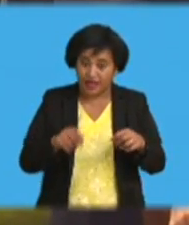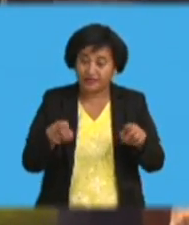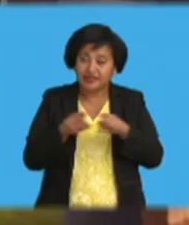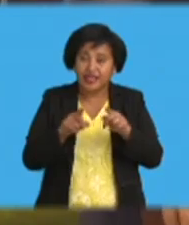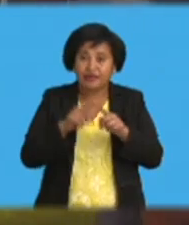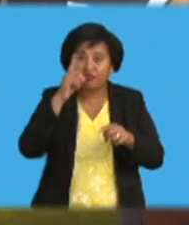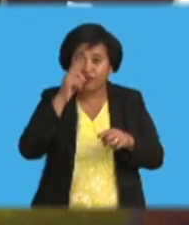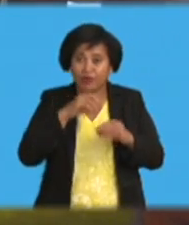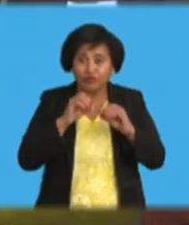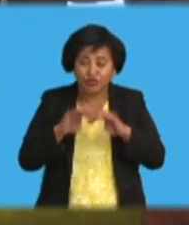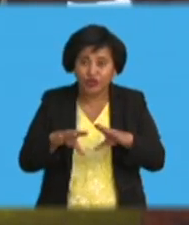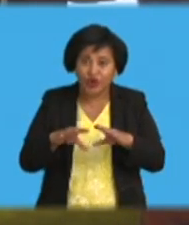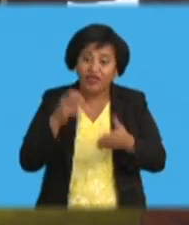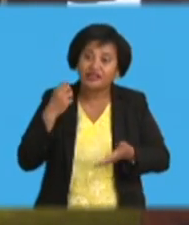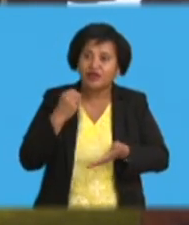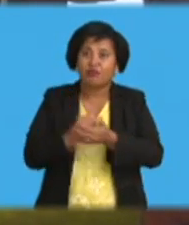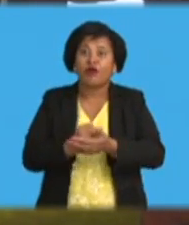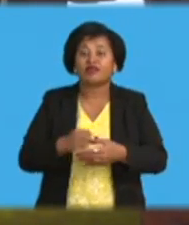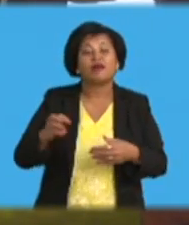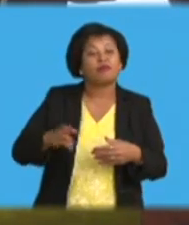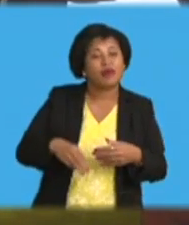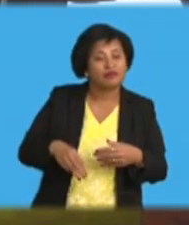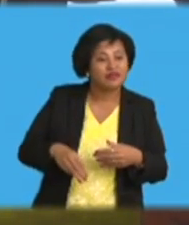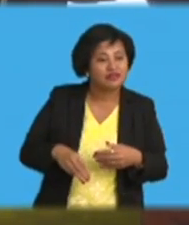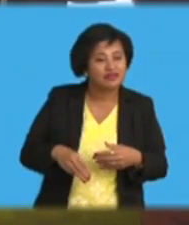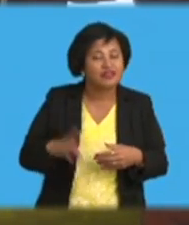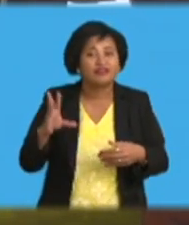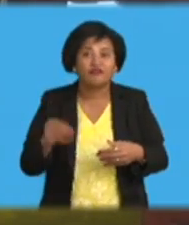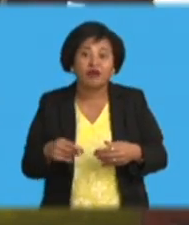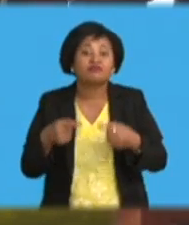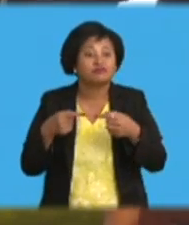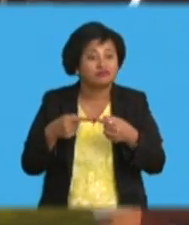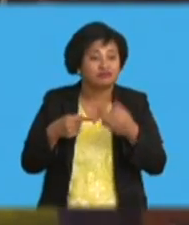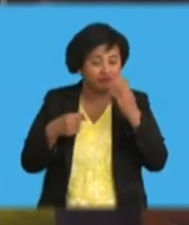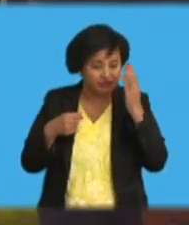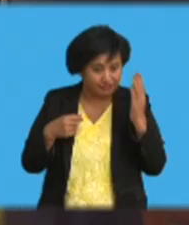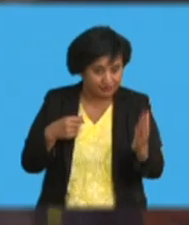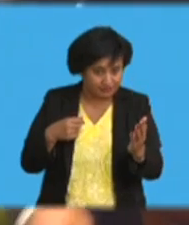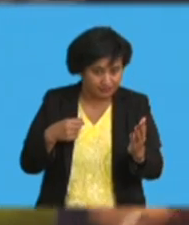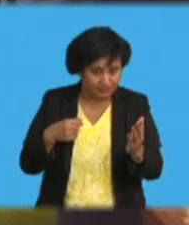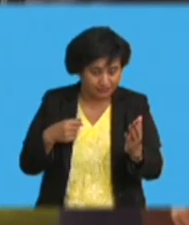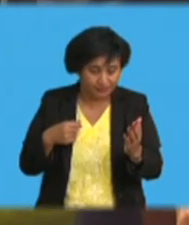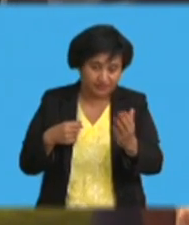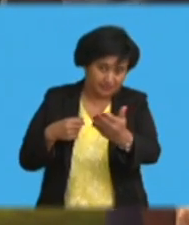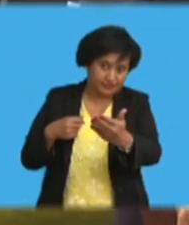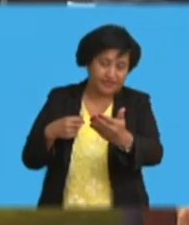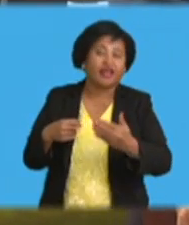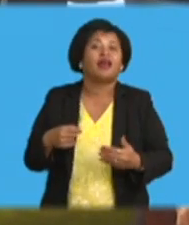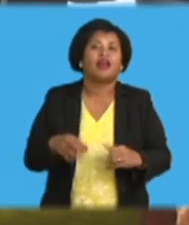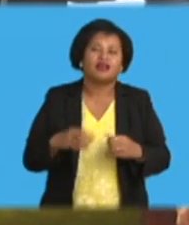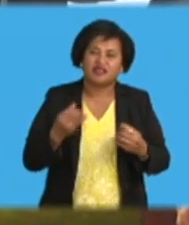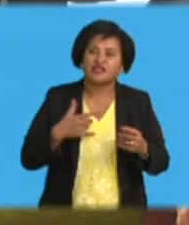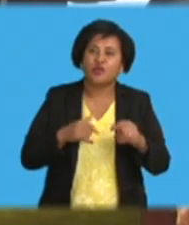in support of members of the opposition. Madam Speaker, therein lies the truth. There lies the only reason why SODELPA